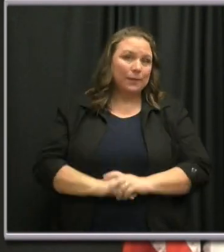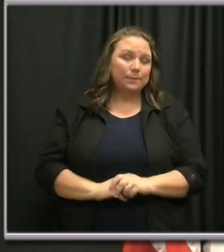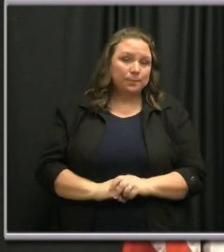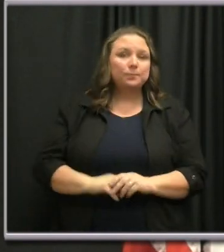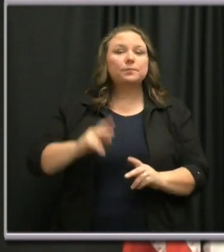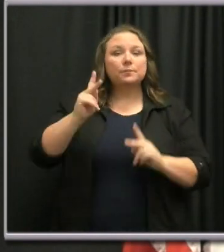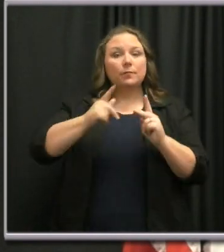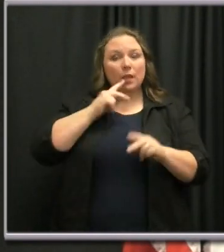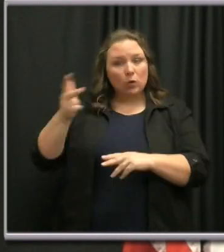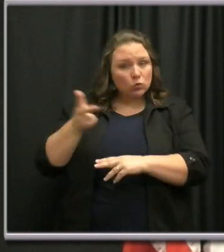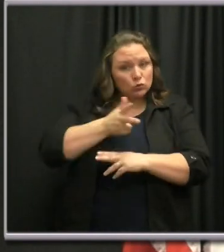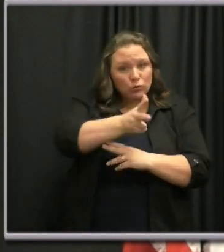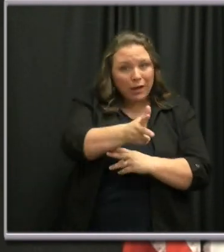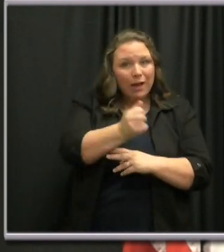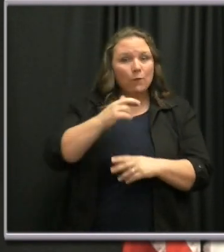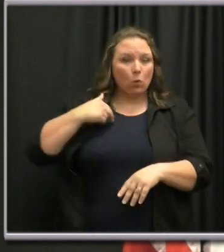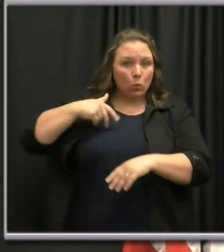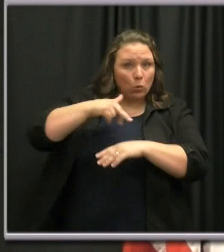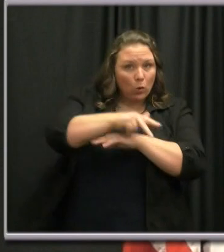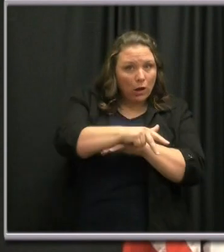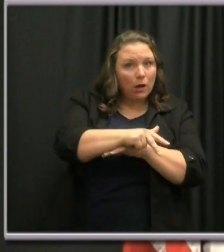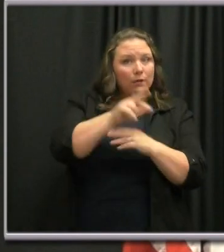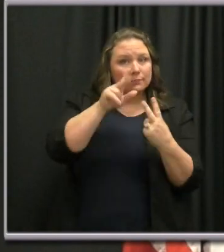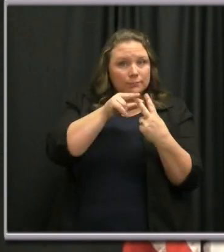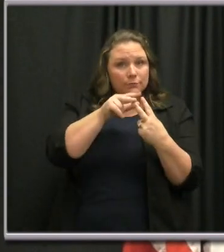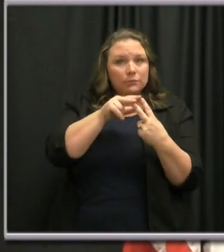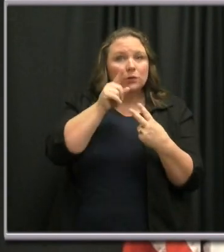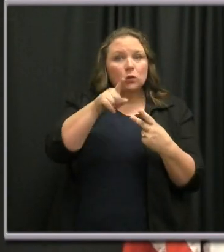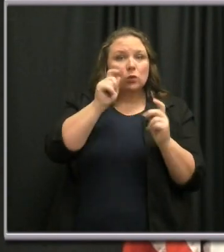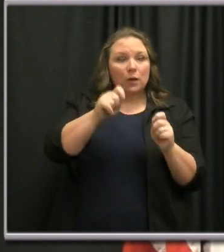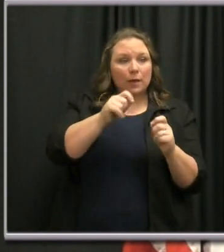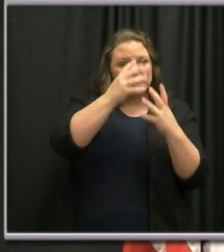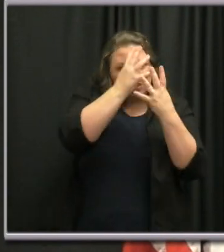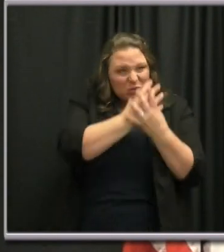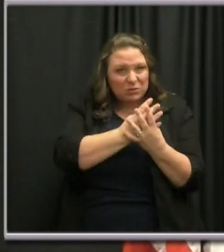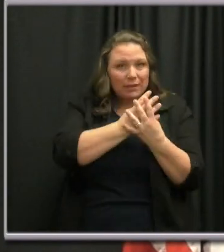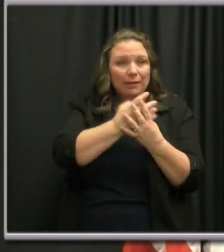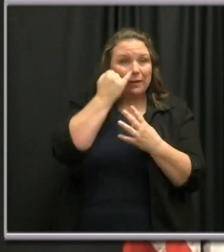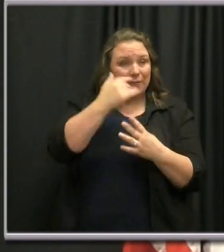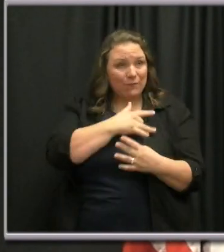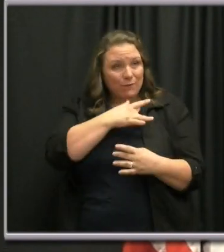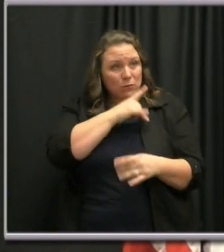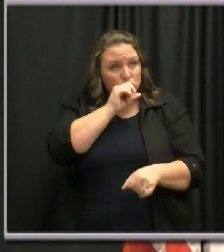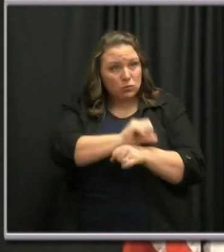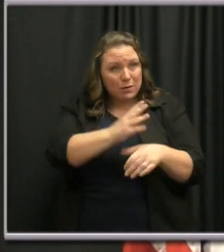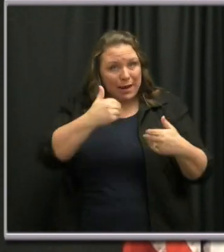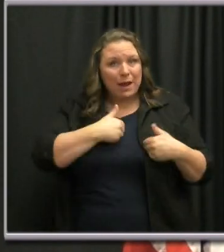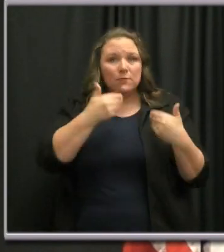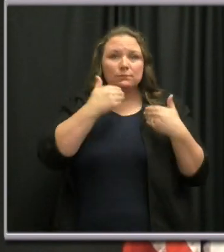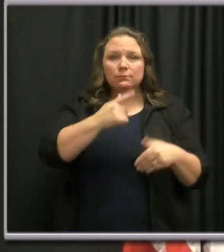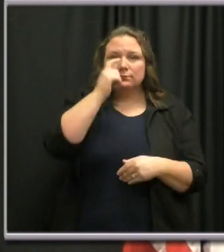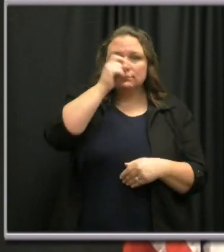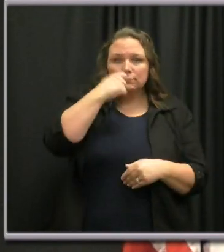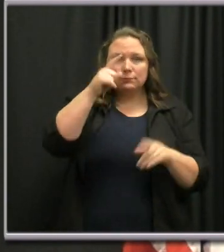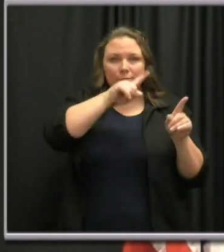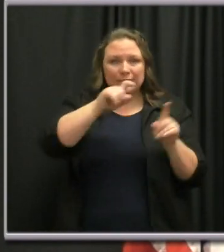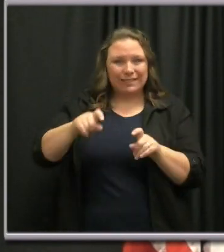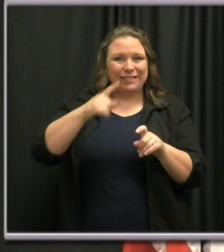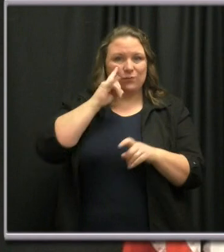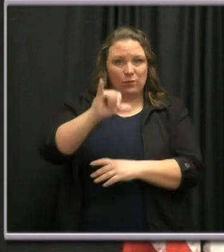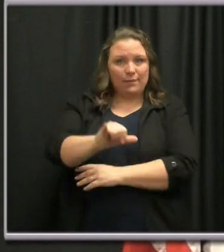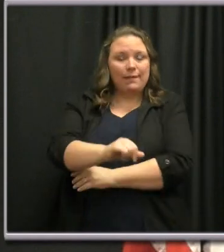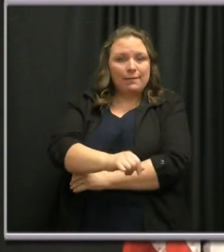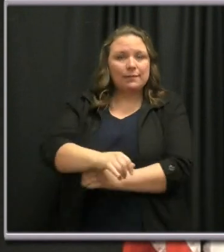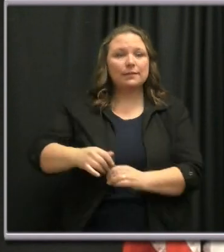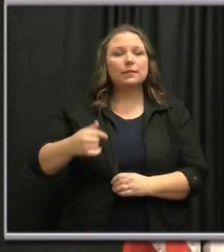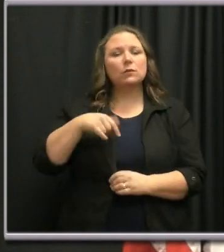can drive up or walk up if you prefer, and you will be screened and, if necessary, receive a test for the COVID-19 virus.